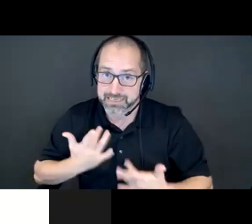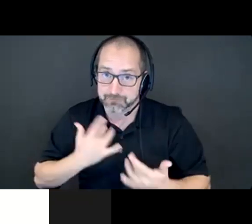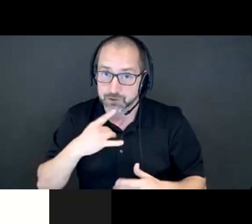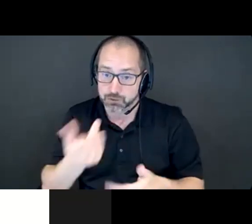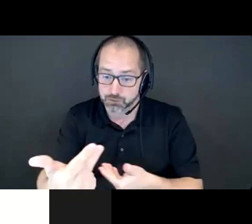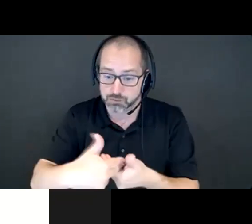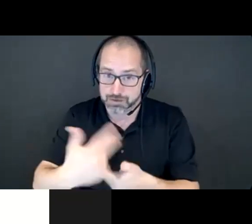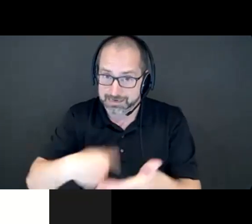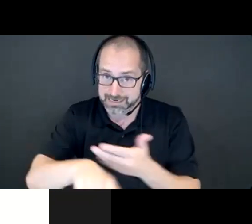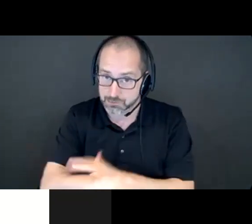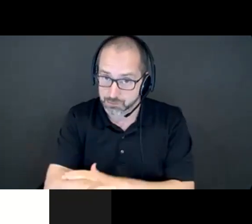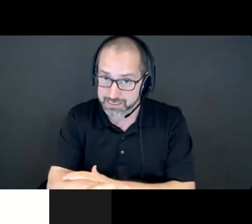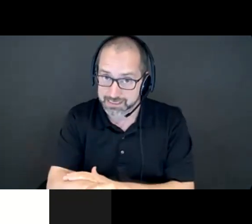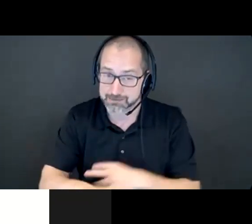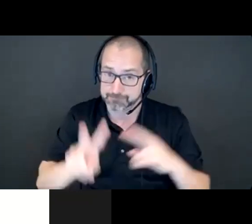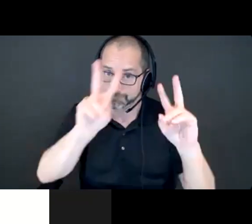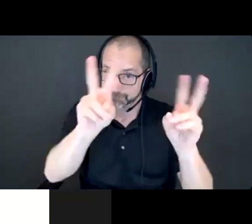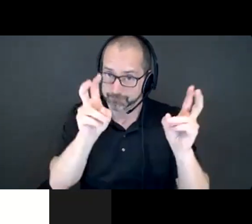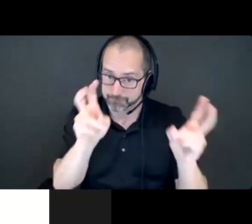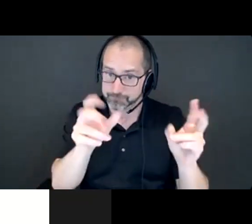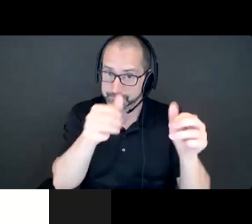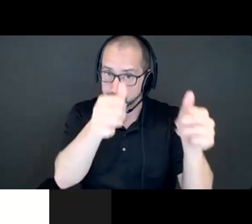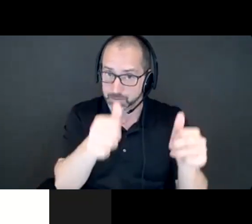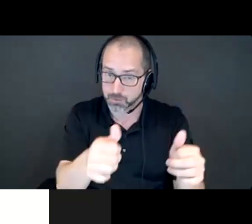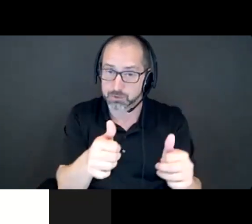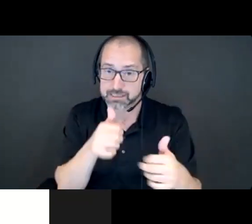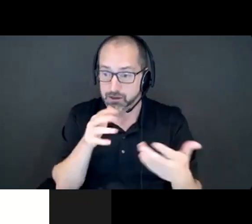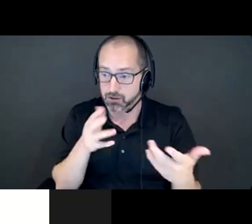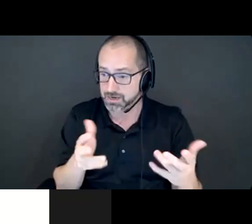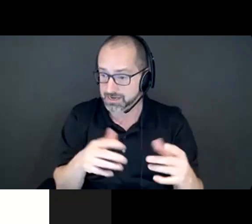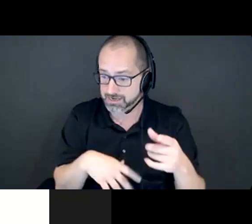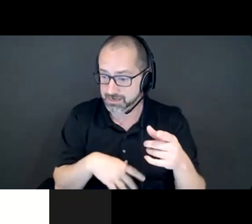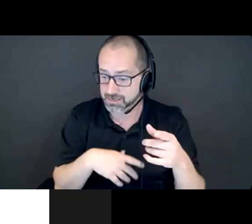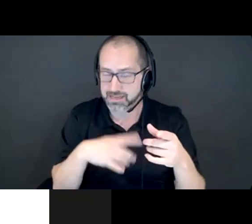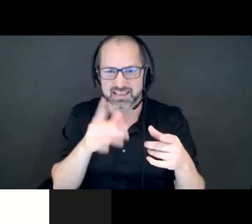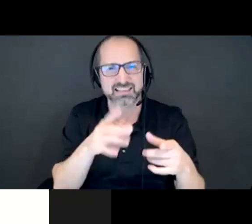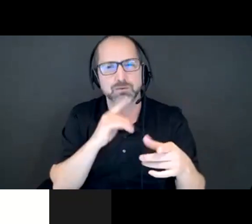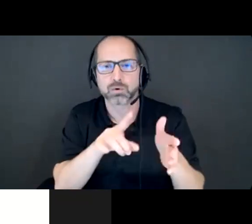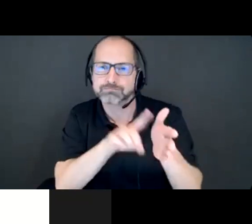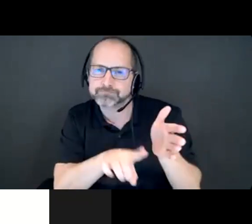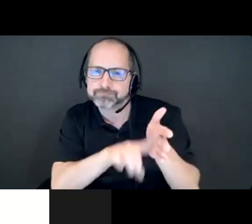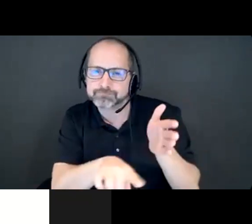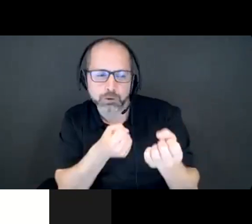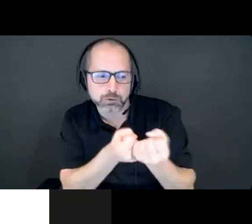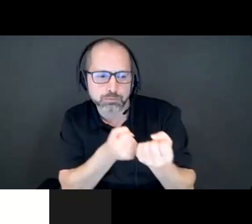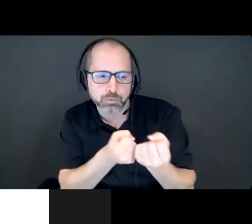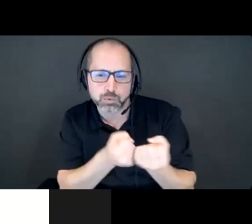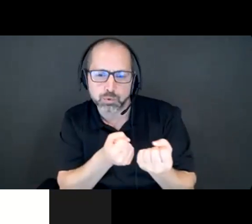posted as well. And that's looking at supporting